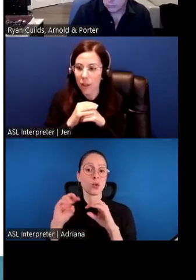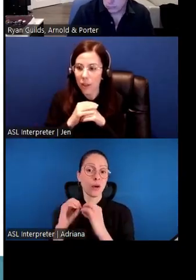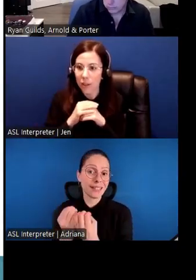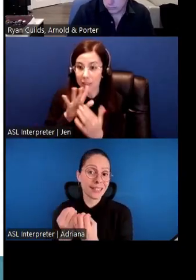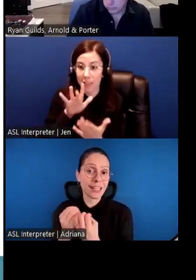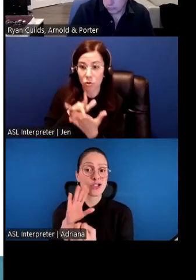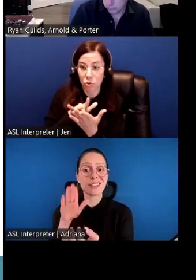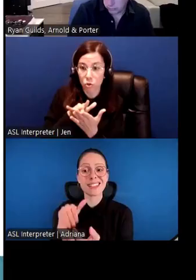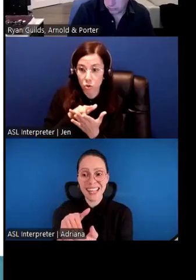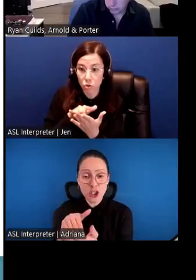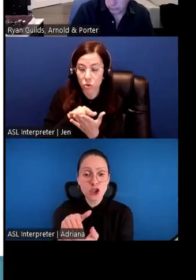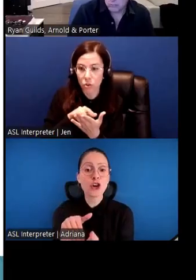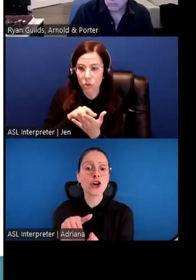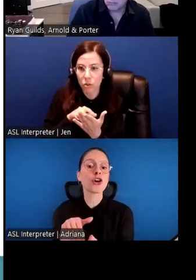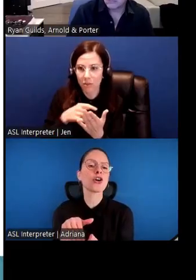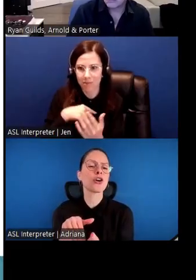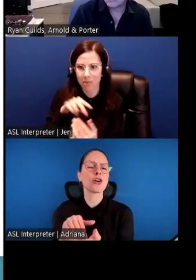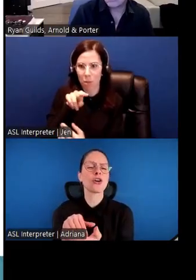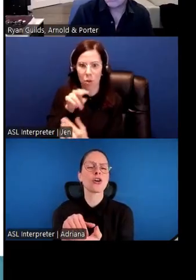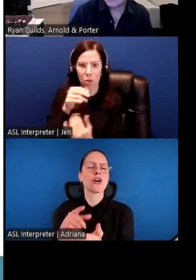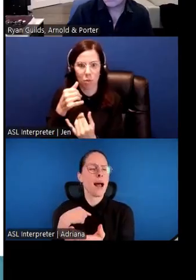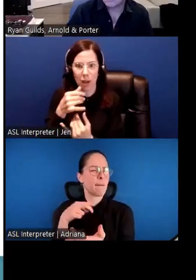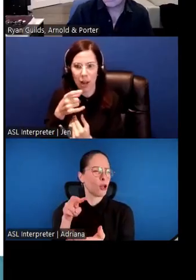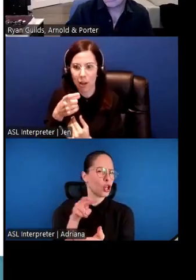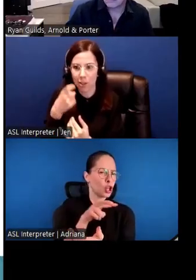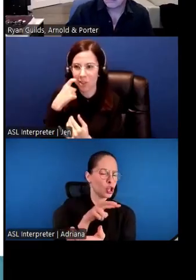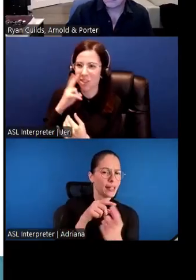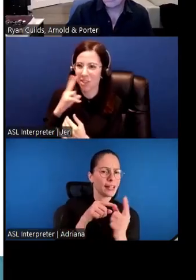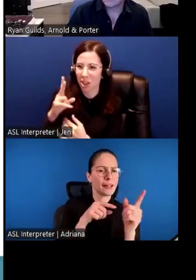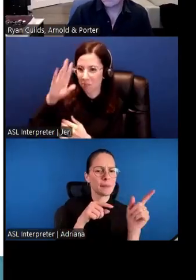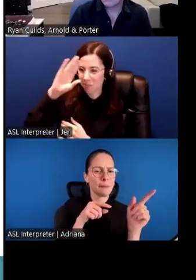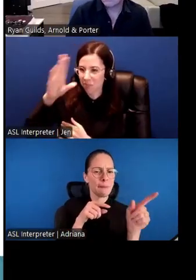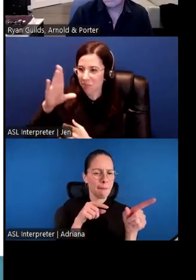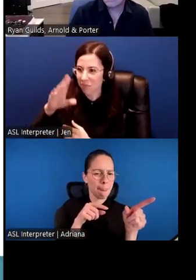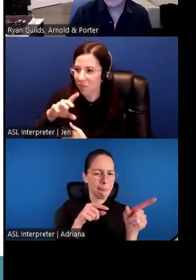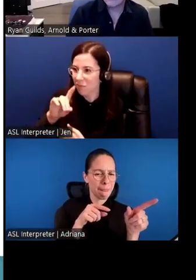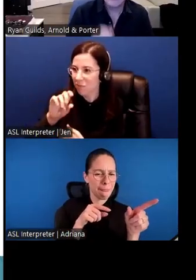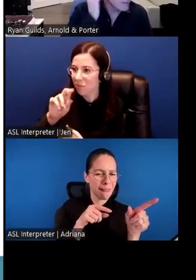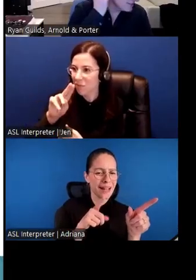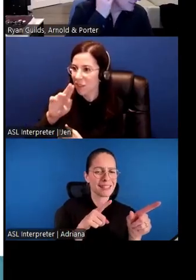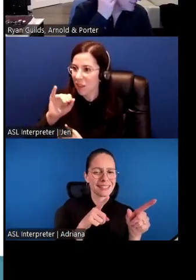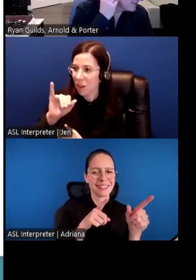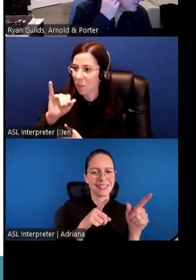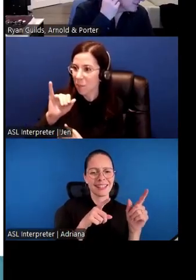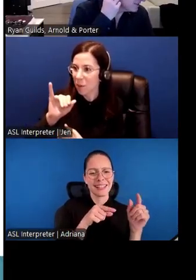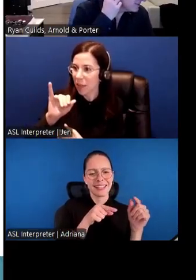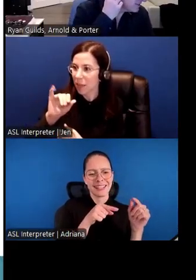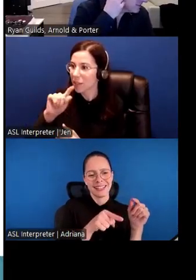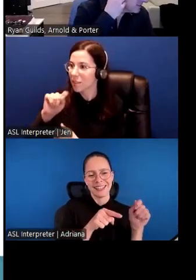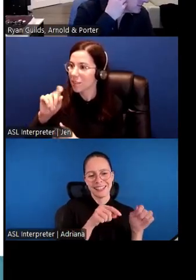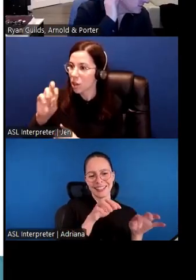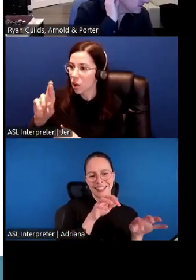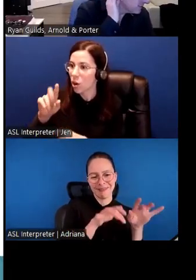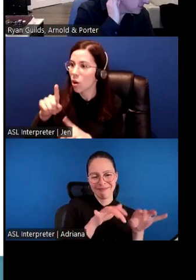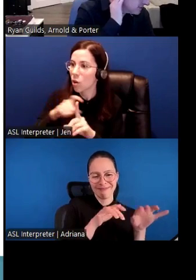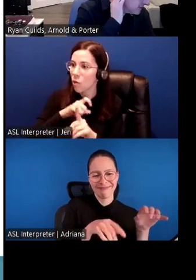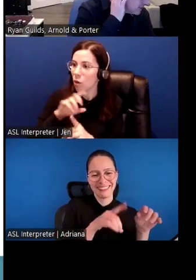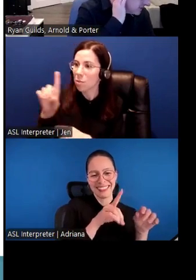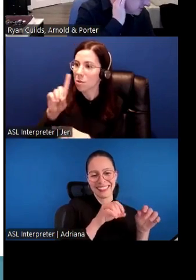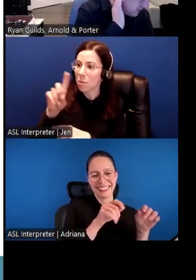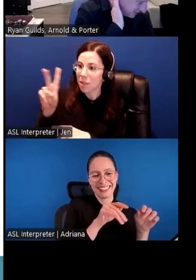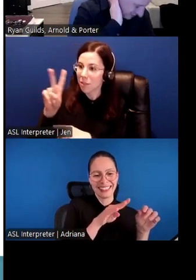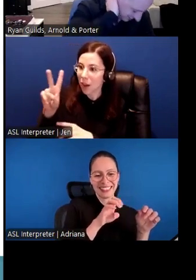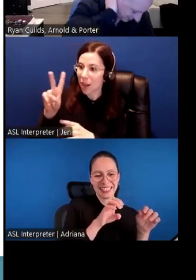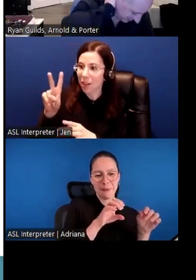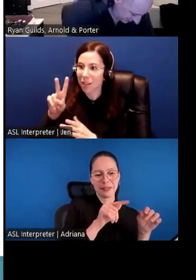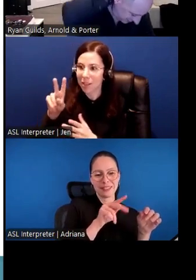center, and I'm just looking right here. Just saw that. Hi, Debbie Tucker, from the domestic sexual violence in Austin,